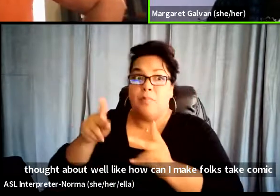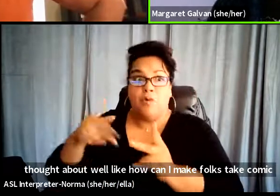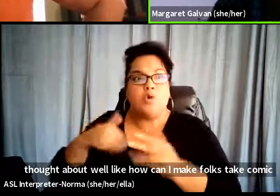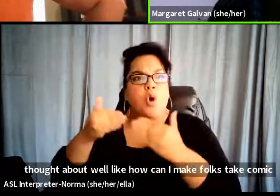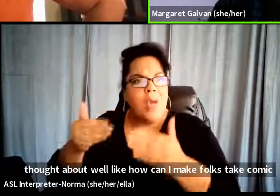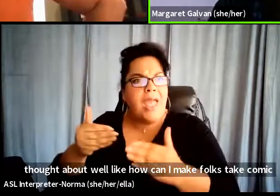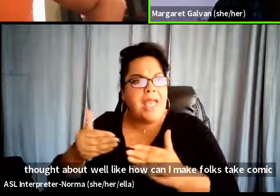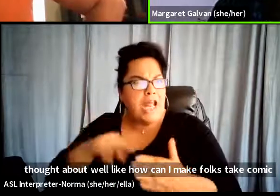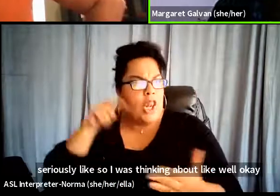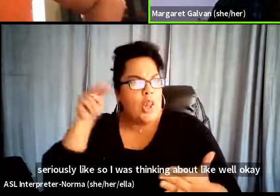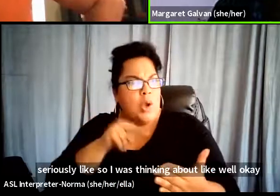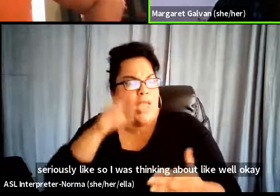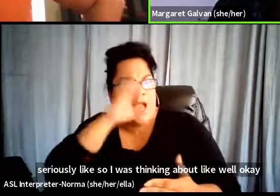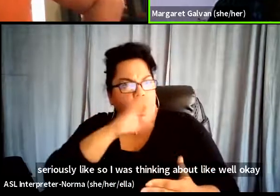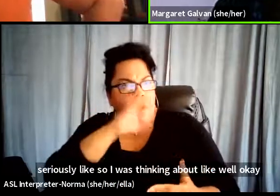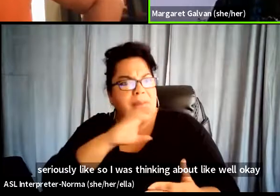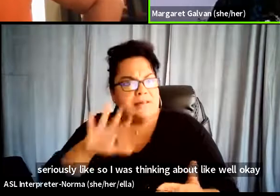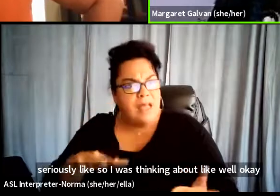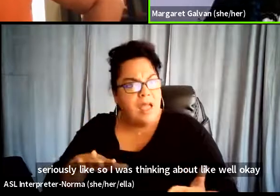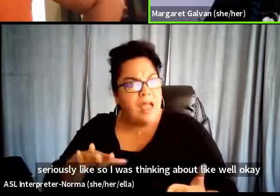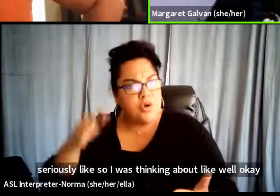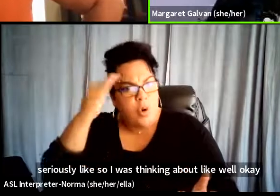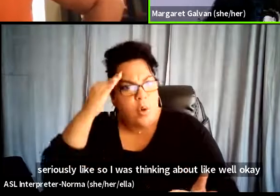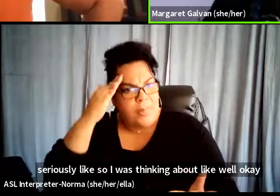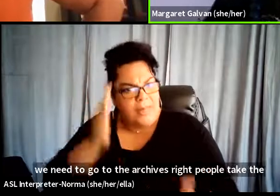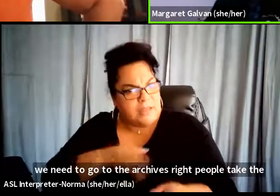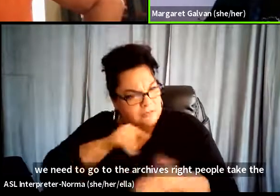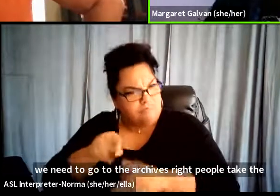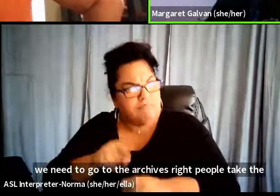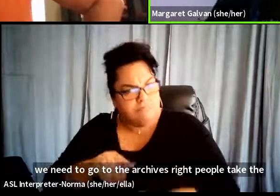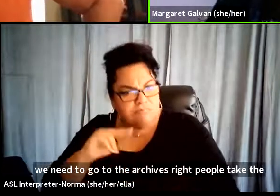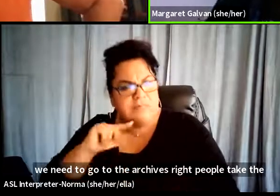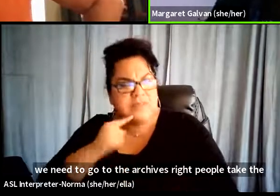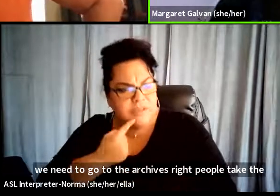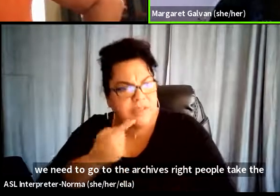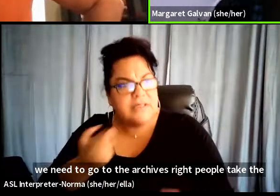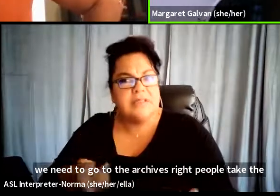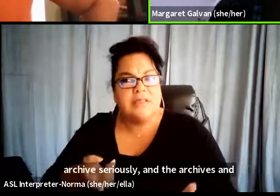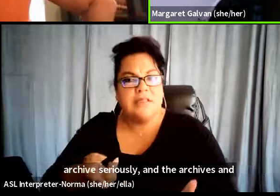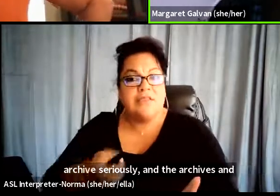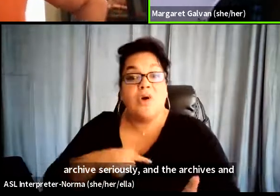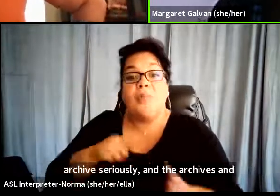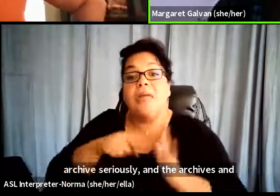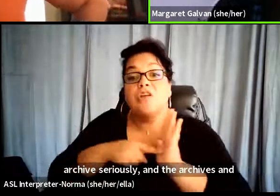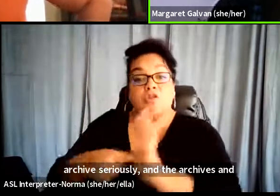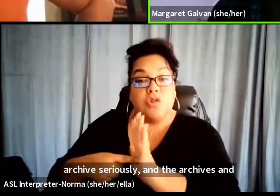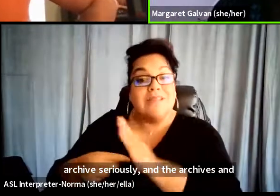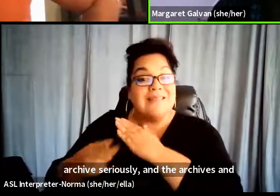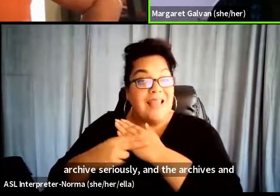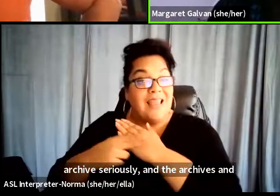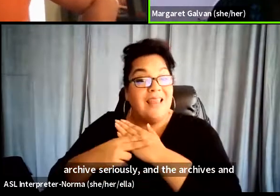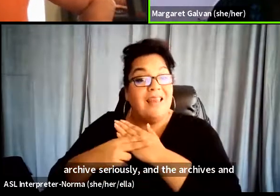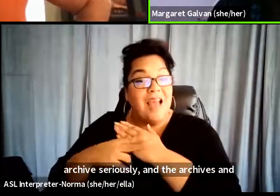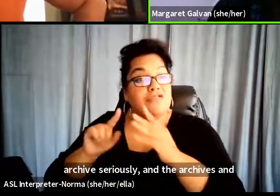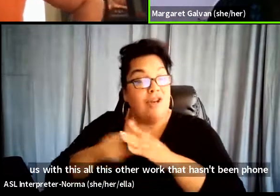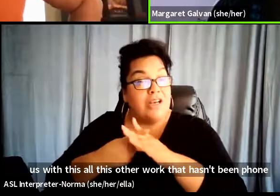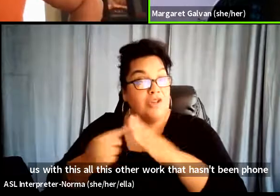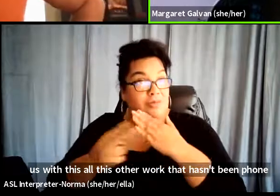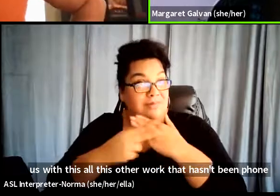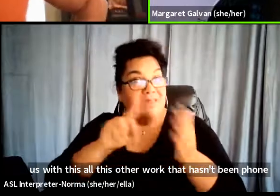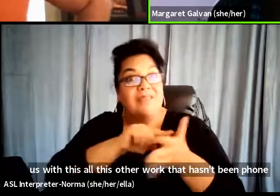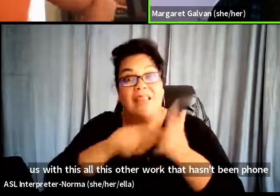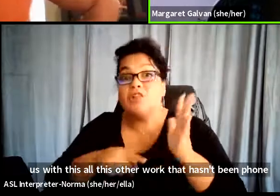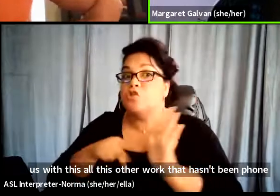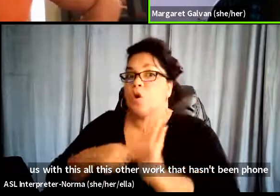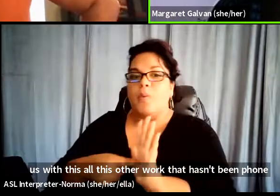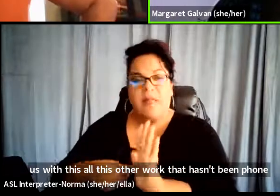go to the archives, right? People take the archives seriously. And the archives then showed us that there's all this other work that hasn't been, um, focused on, but